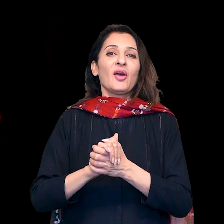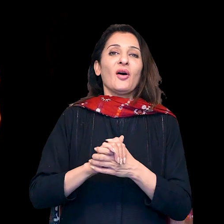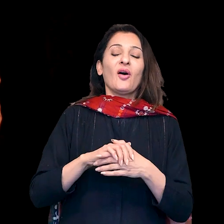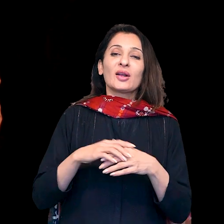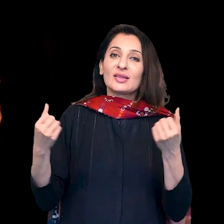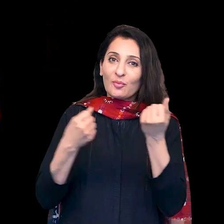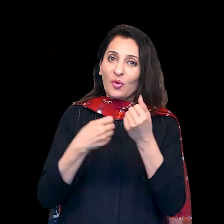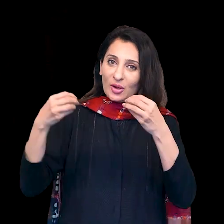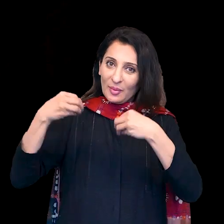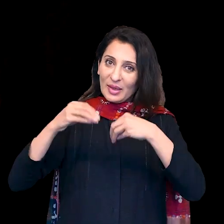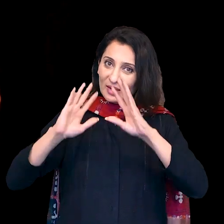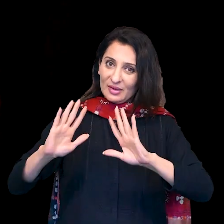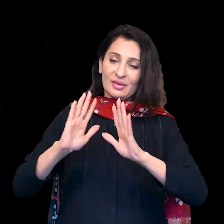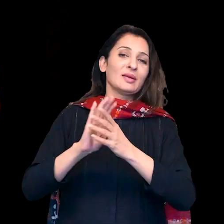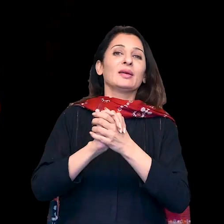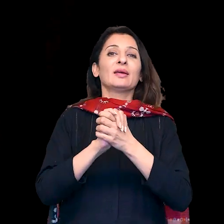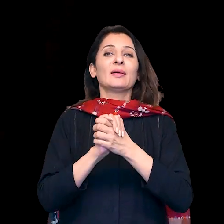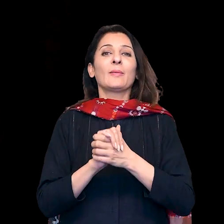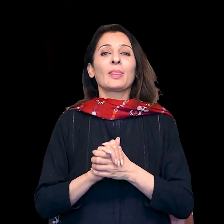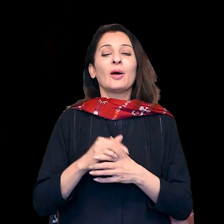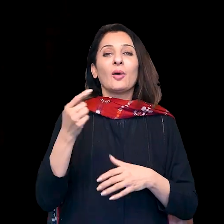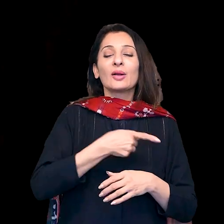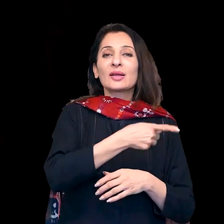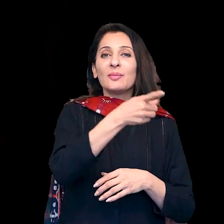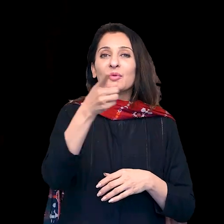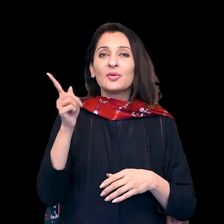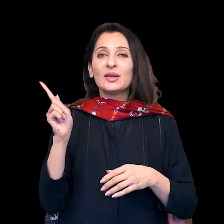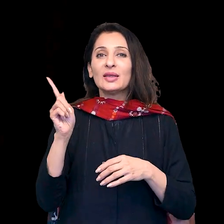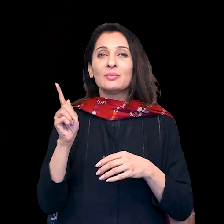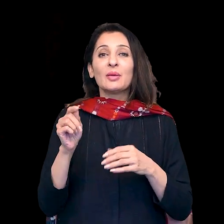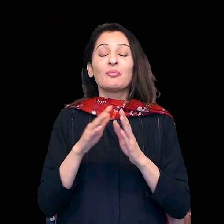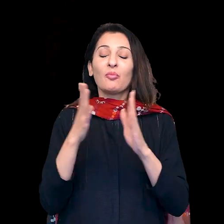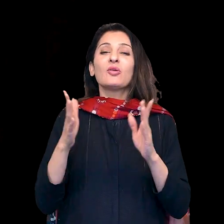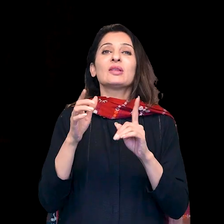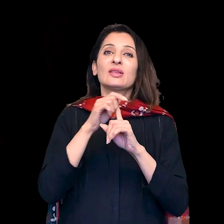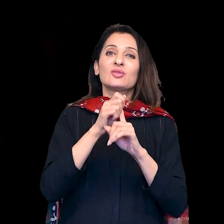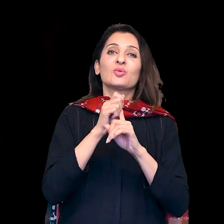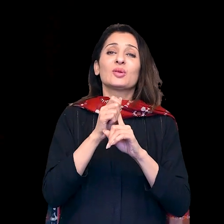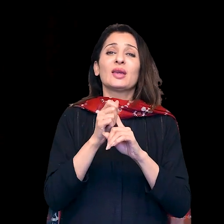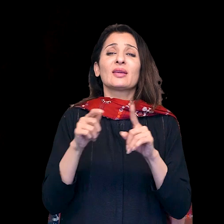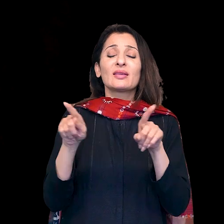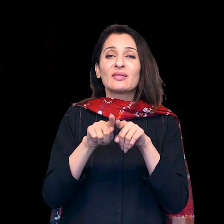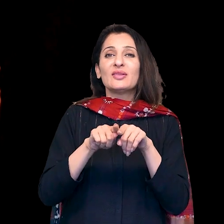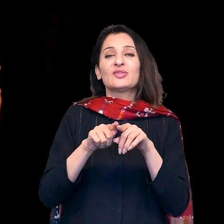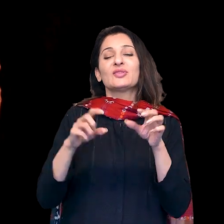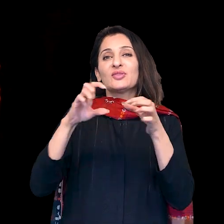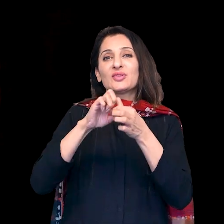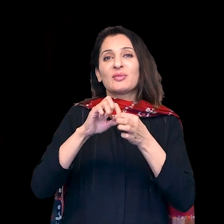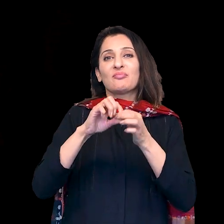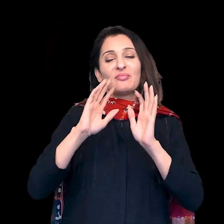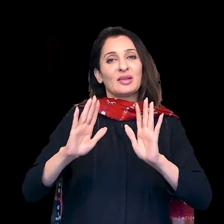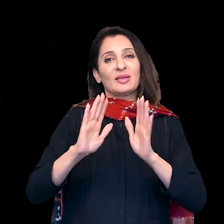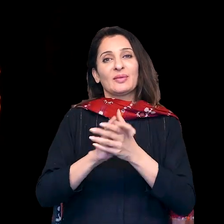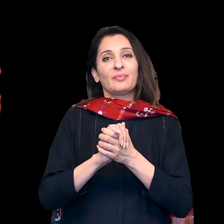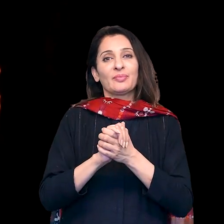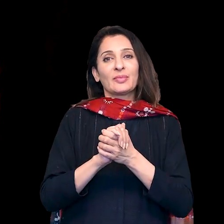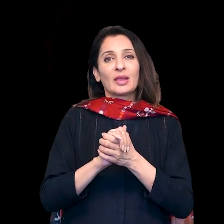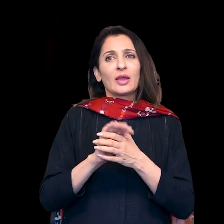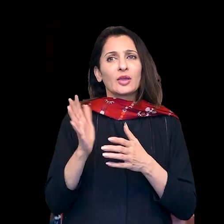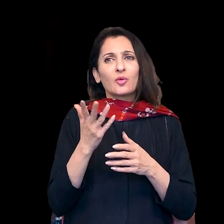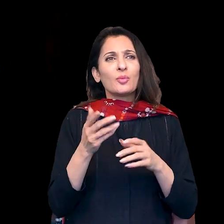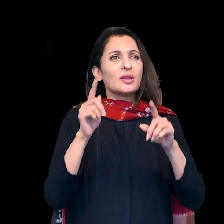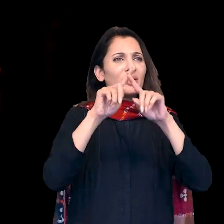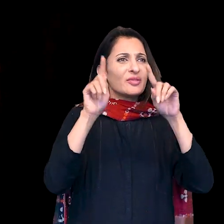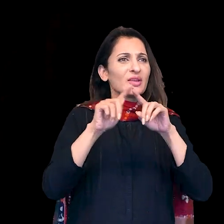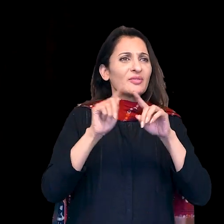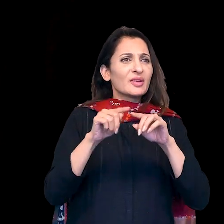we're also there for them. So this community building is also very important in relationship, because there's often scenarios